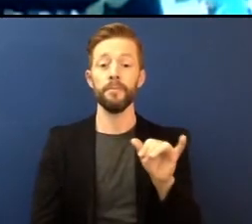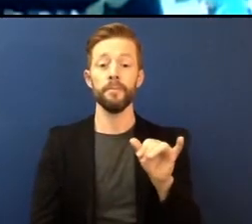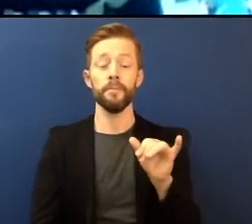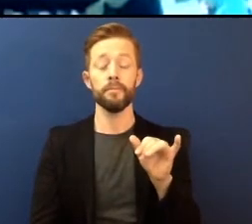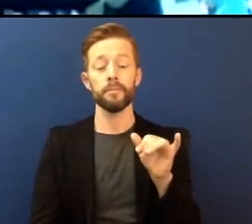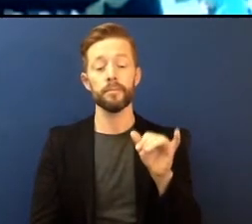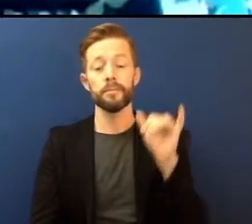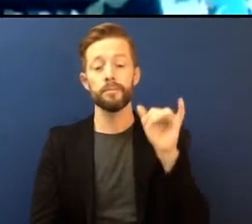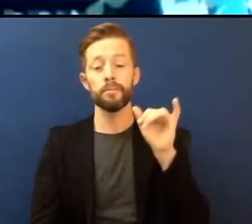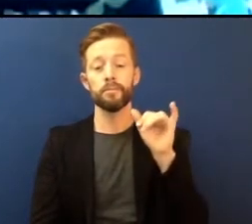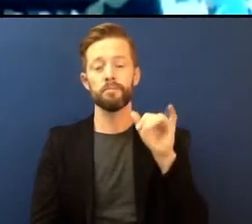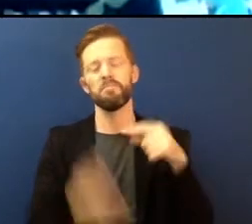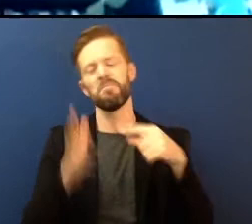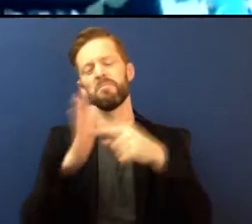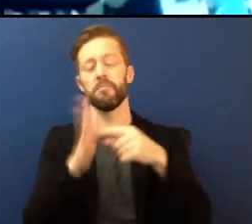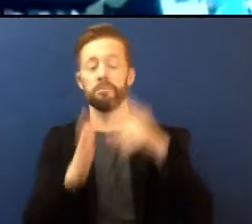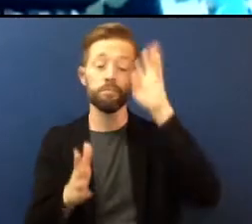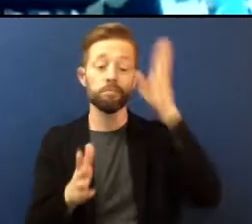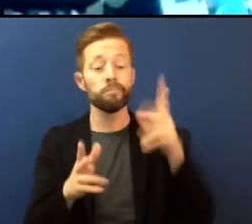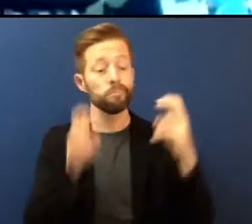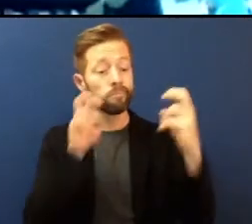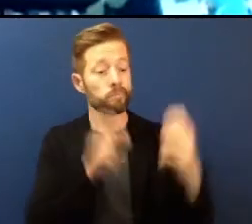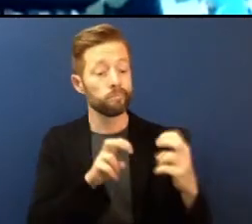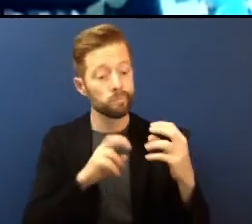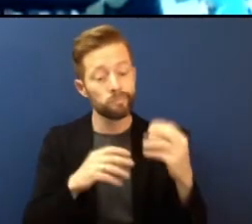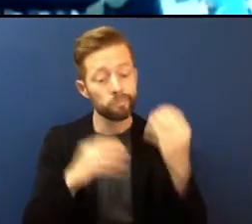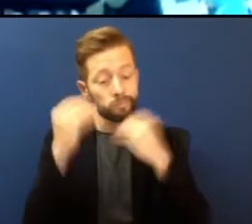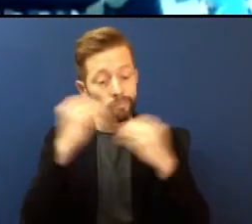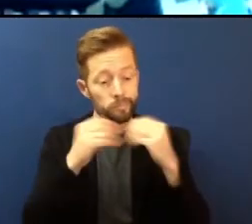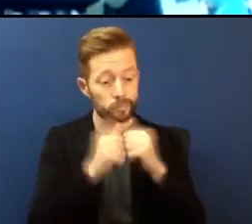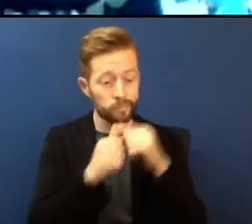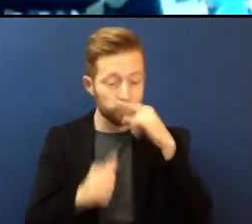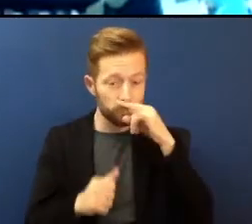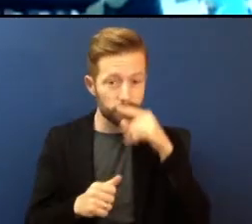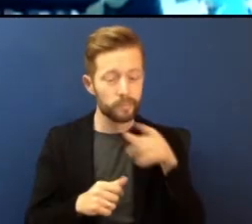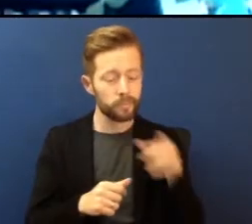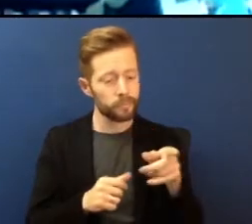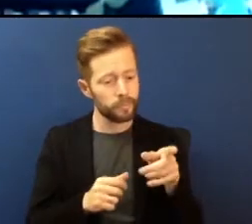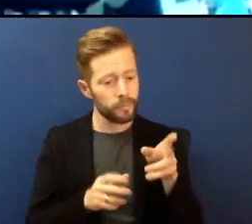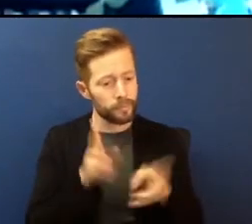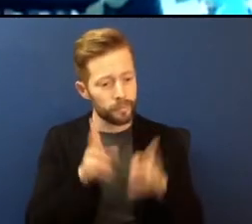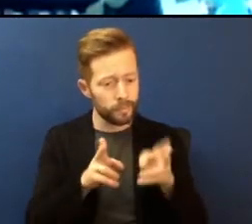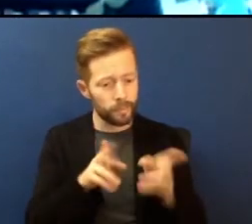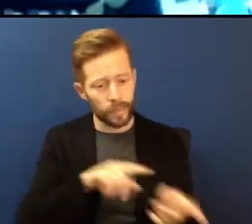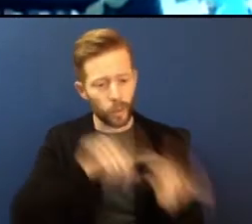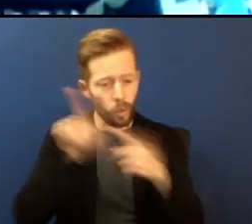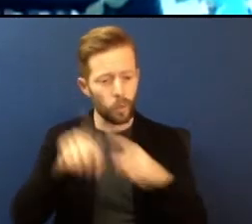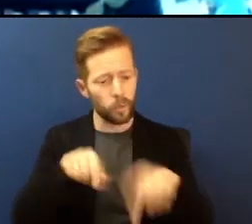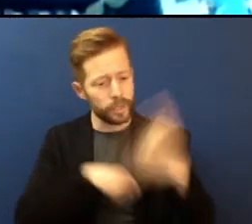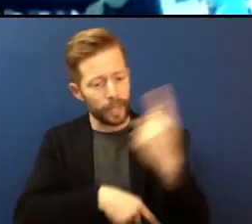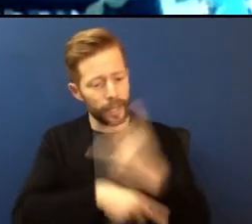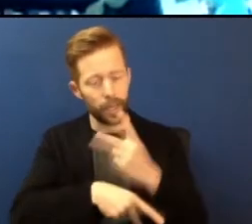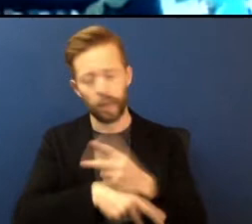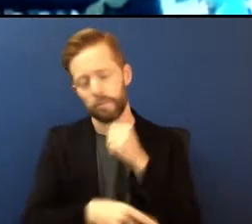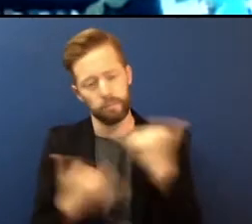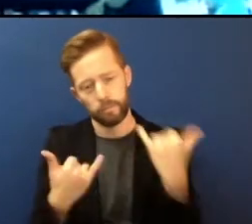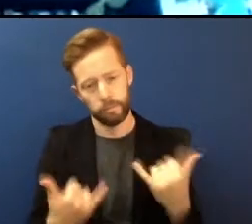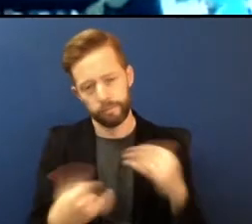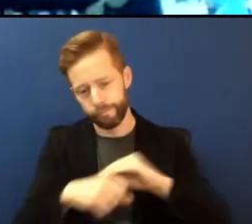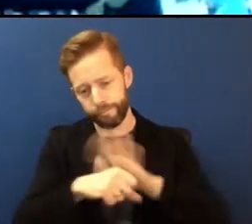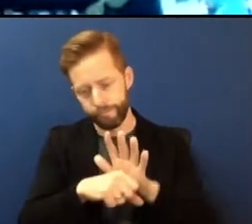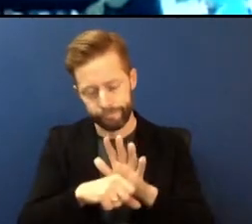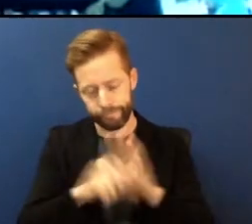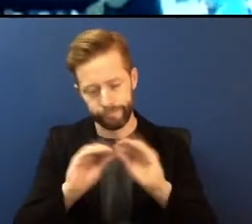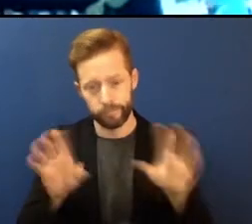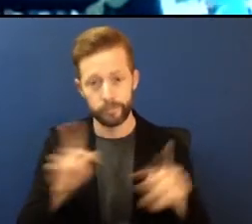for example, like suppose you're having breakfast with your infant and you're in a hurry to get them to daycare, obviously not happening now,